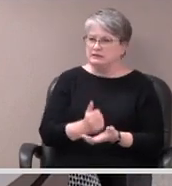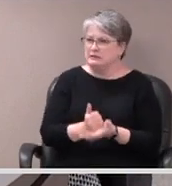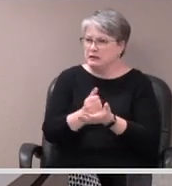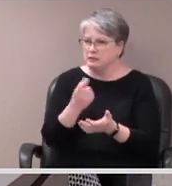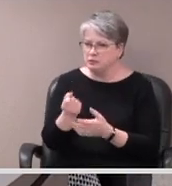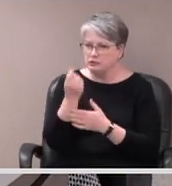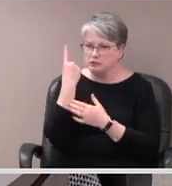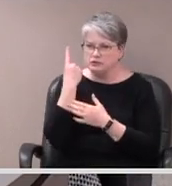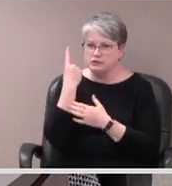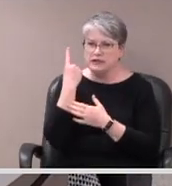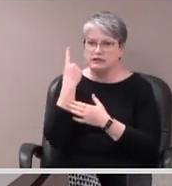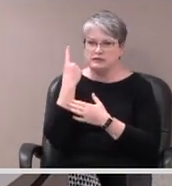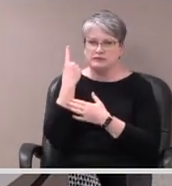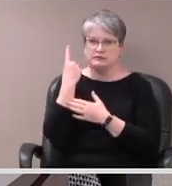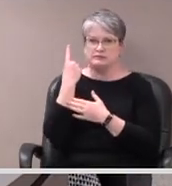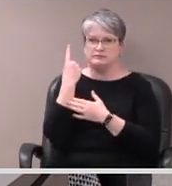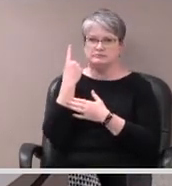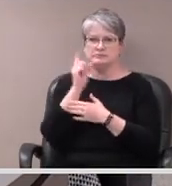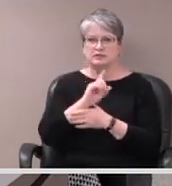understand what we're allocating.